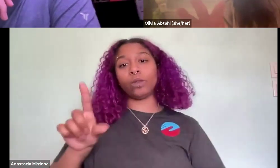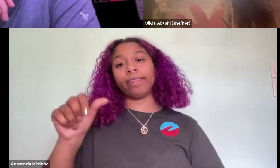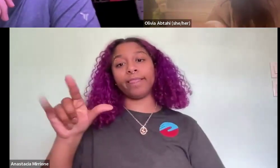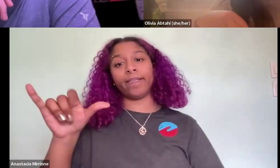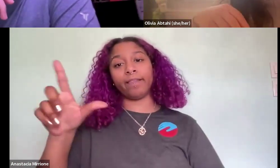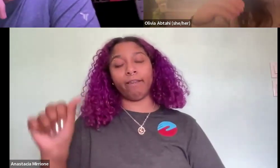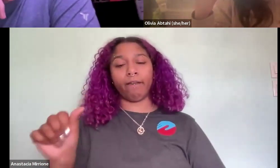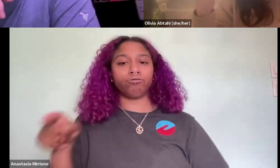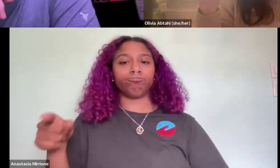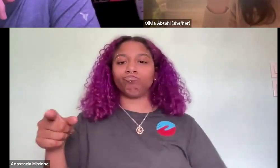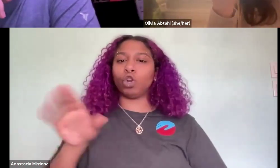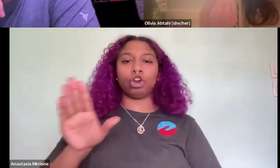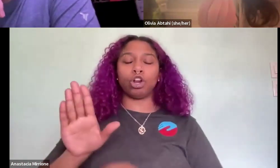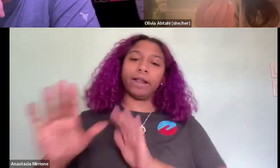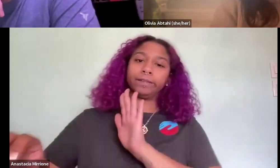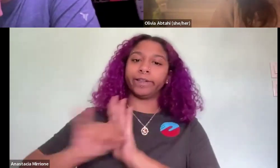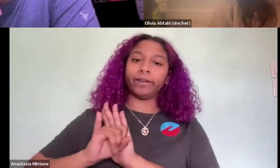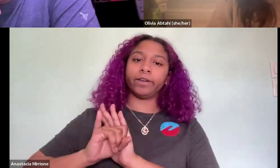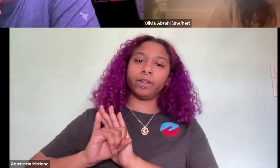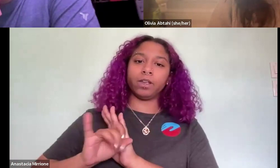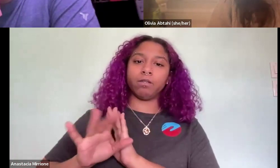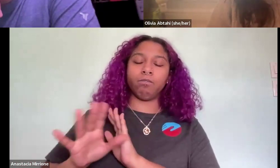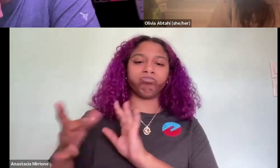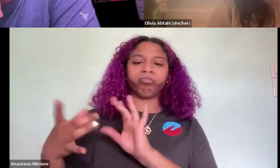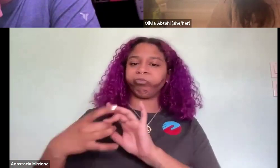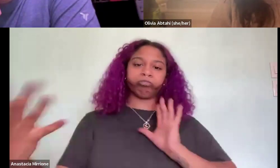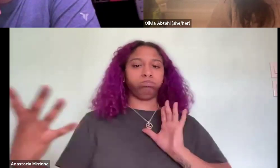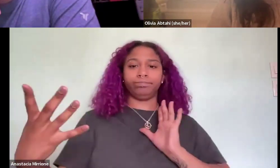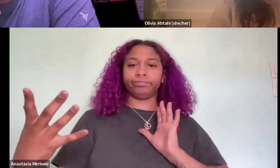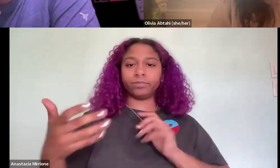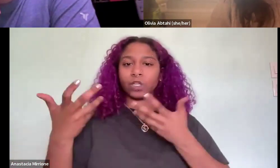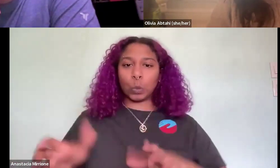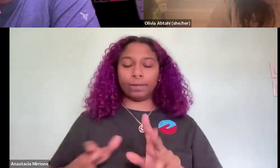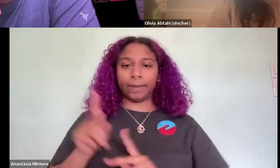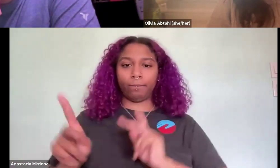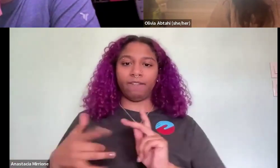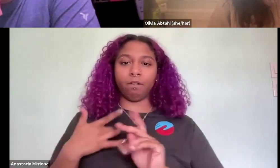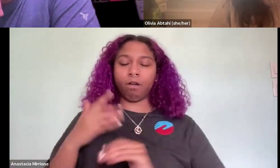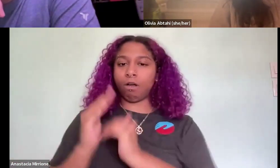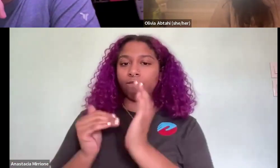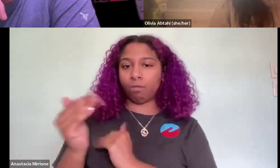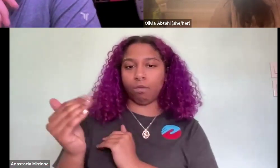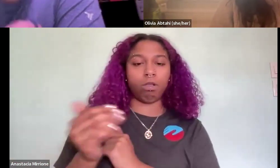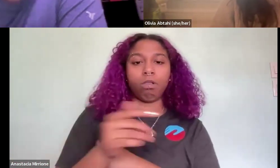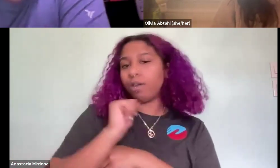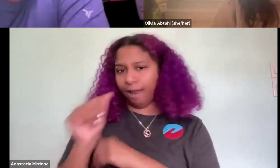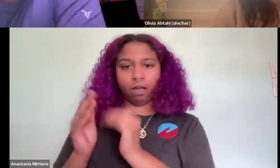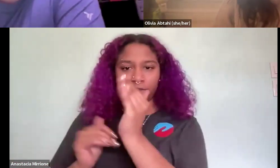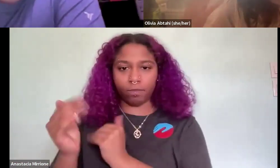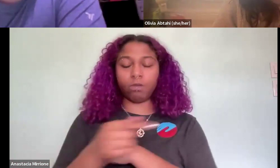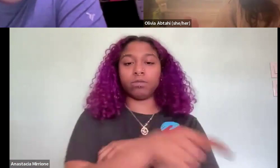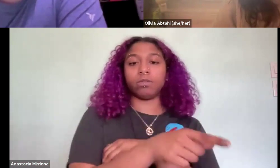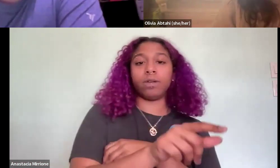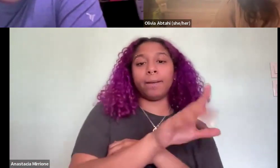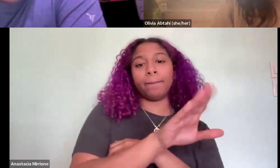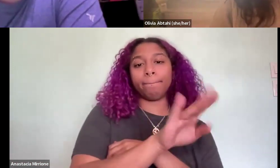her identity and she doesn't want to make people feel uncomfortable. And the other is Bianca, who is embracing her identity and is kind of